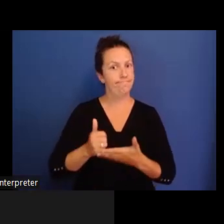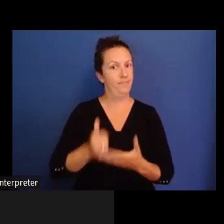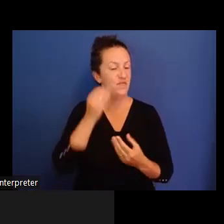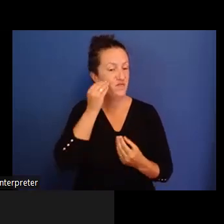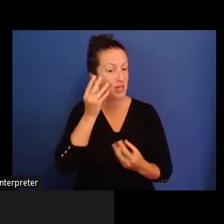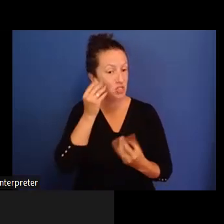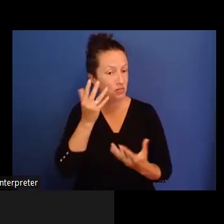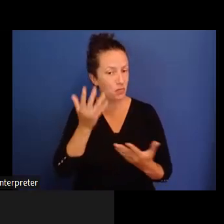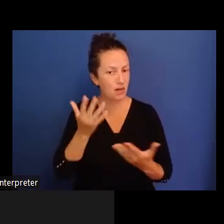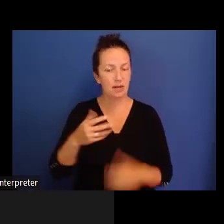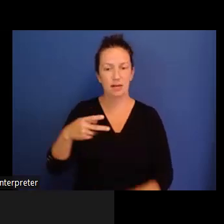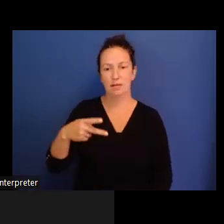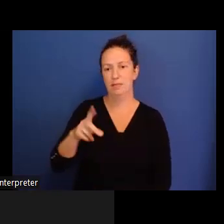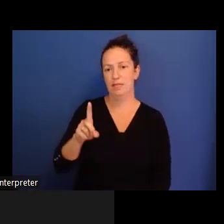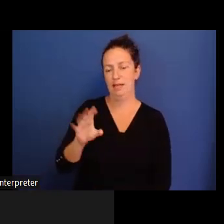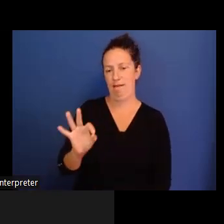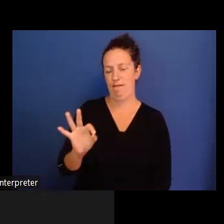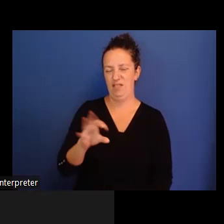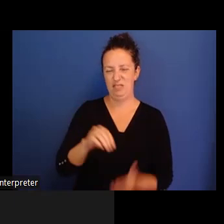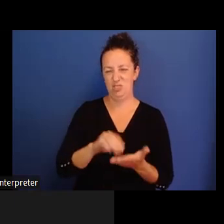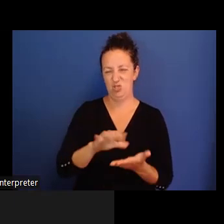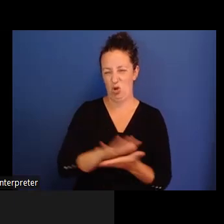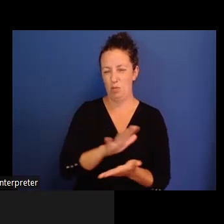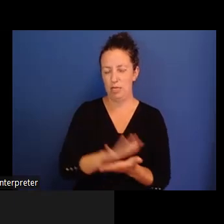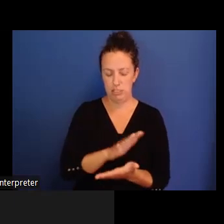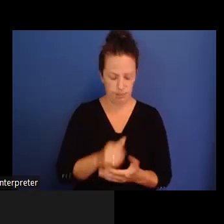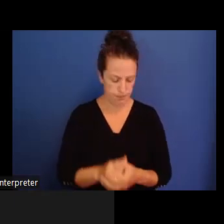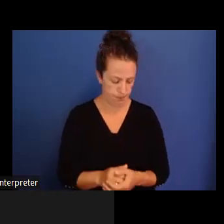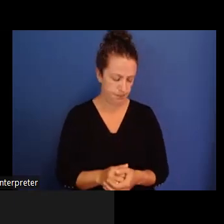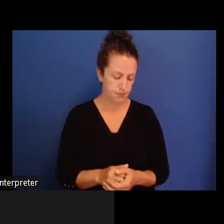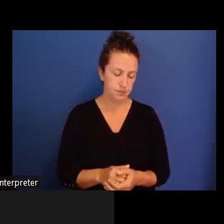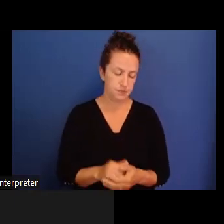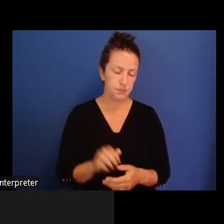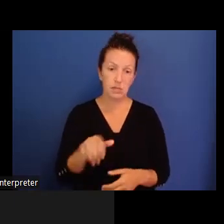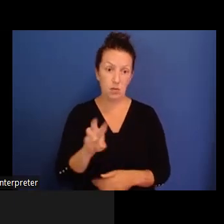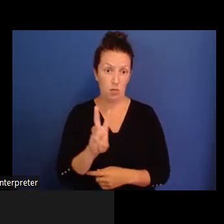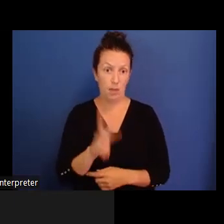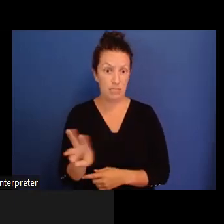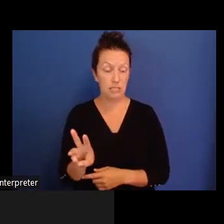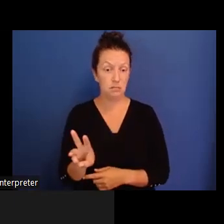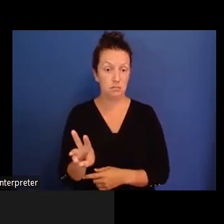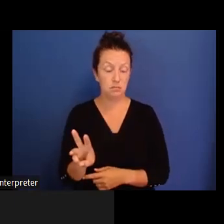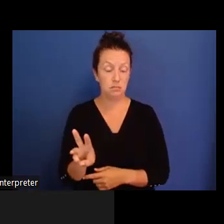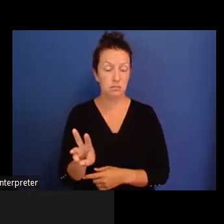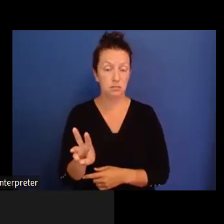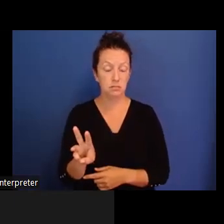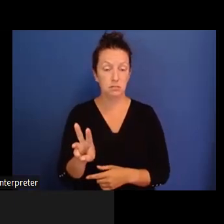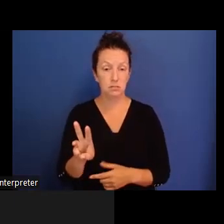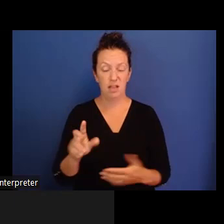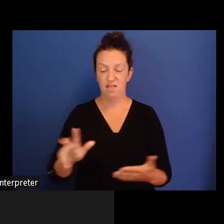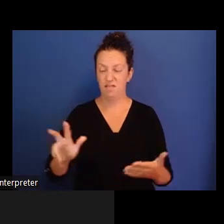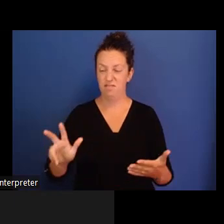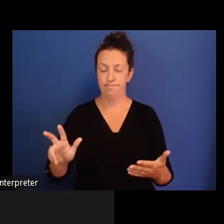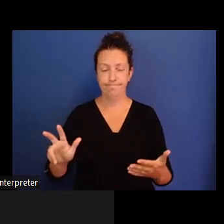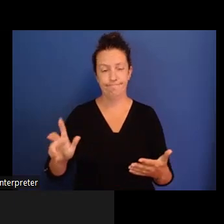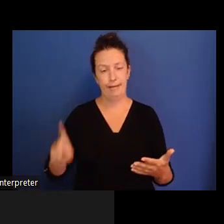a PDF document. So when you're on the website, you can click and there's an option where